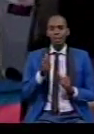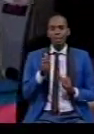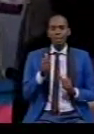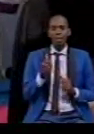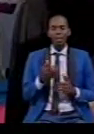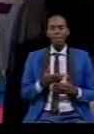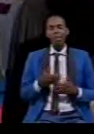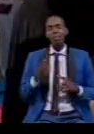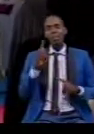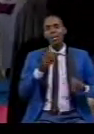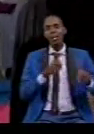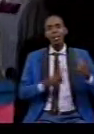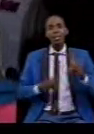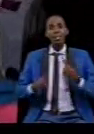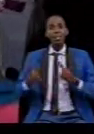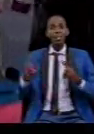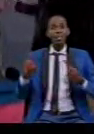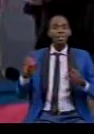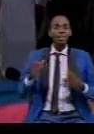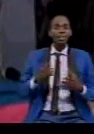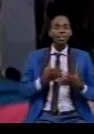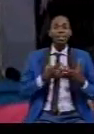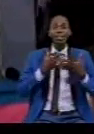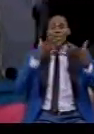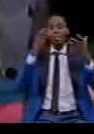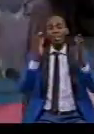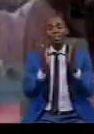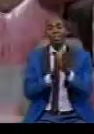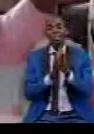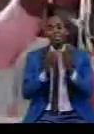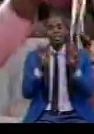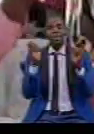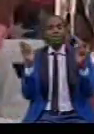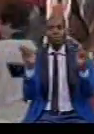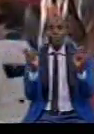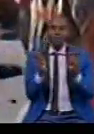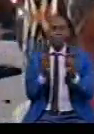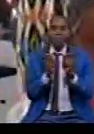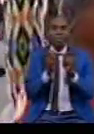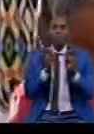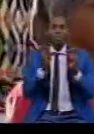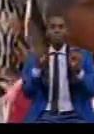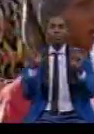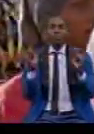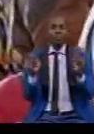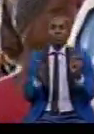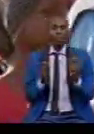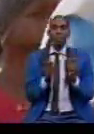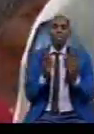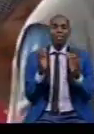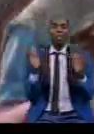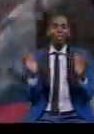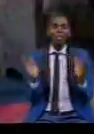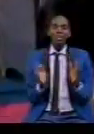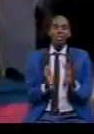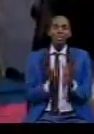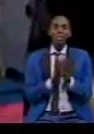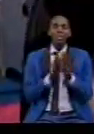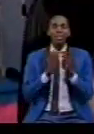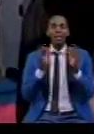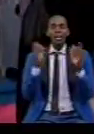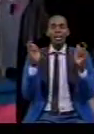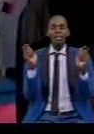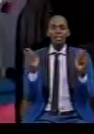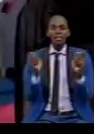He that believeth on me, the works I do, he shall